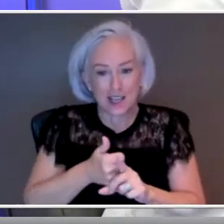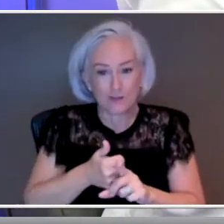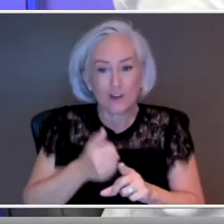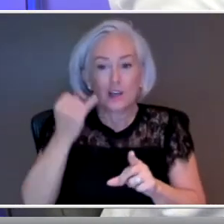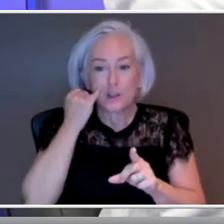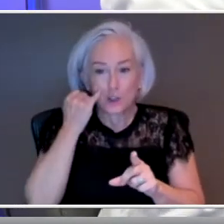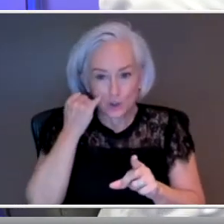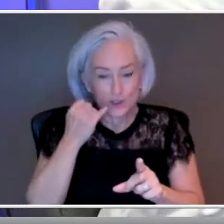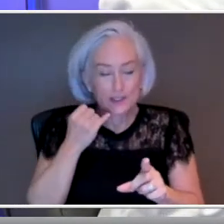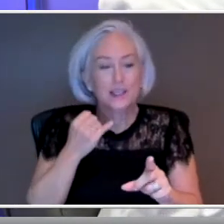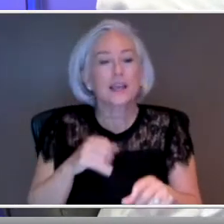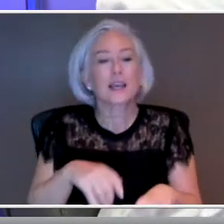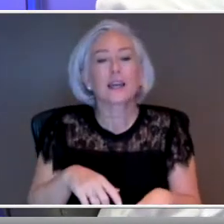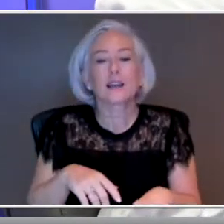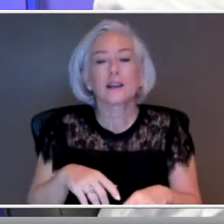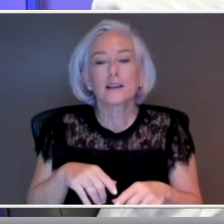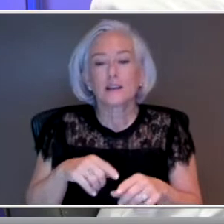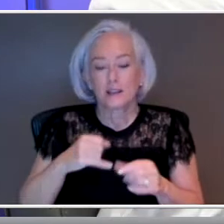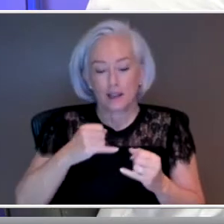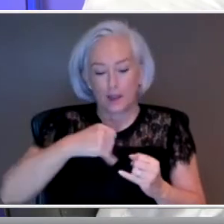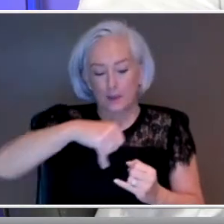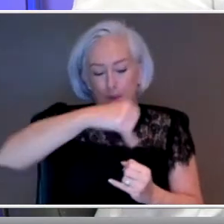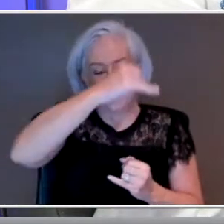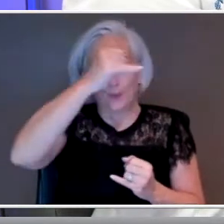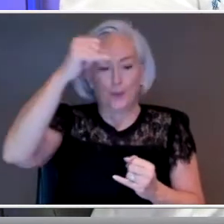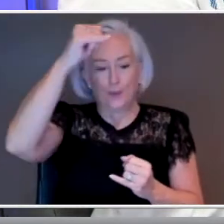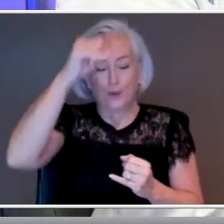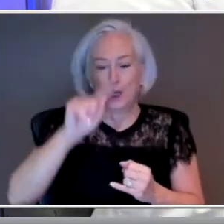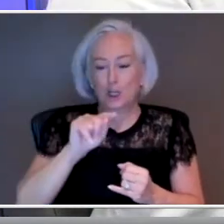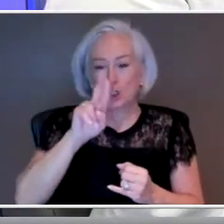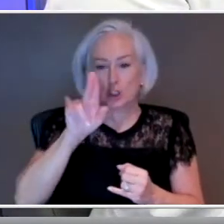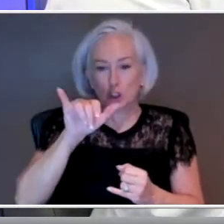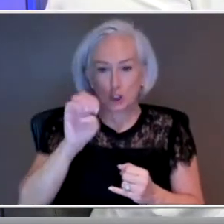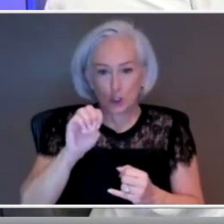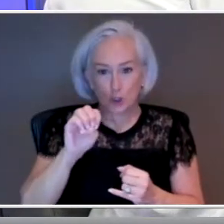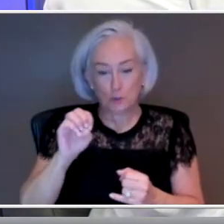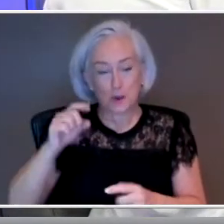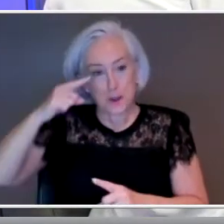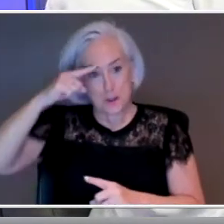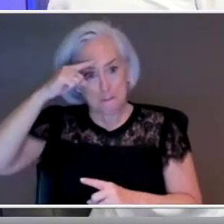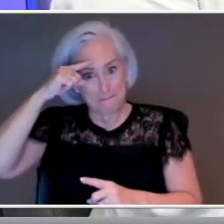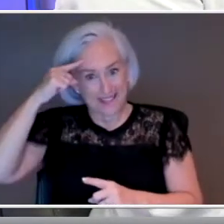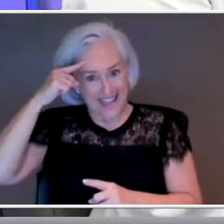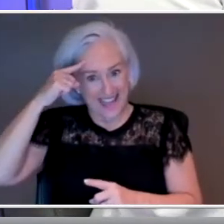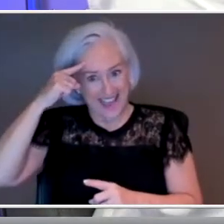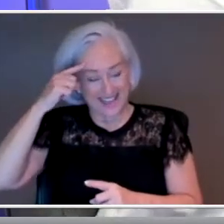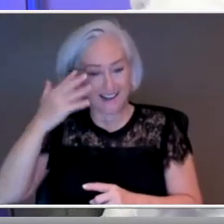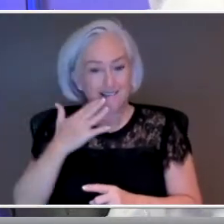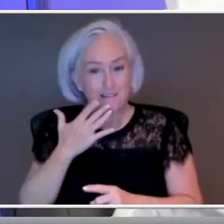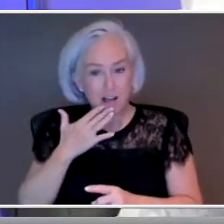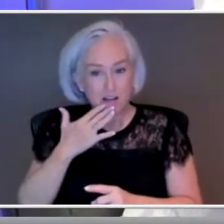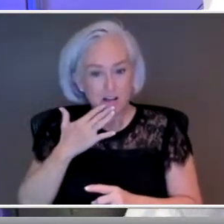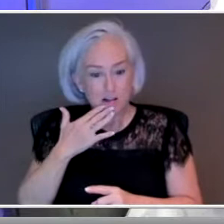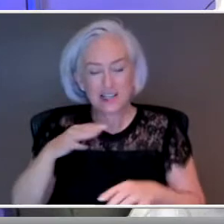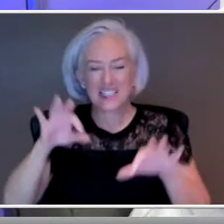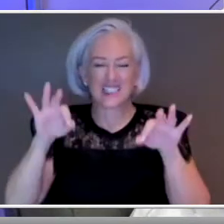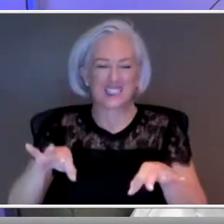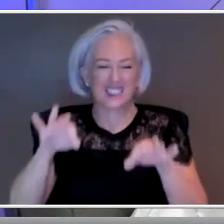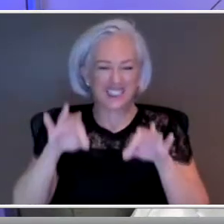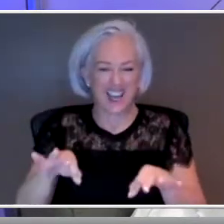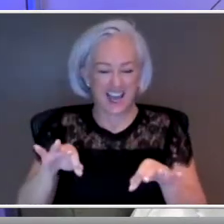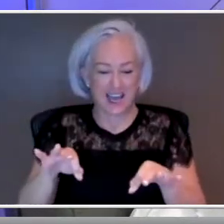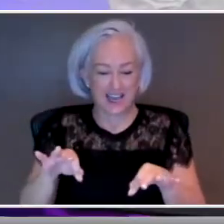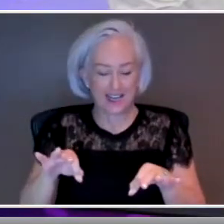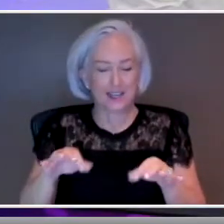blood vessel. The black stuff is the dye within the blood vessels that allows us to see it on the x-ray. And what we're doing is we're getting